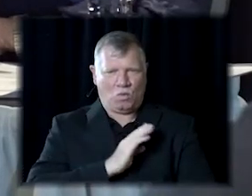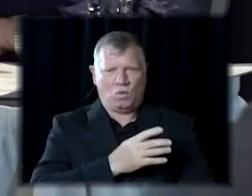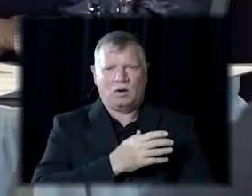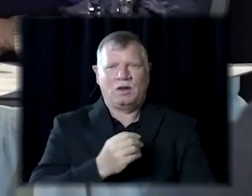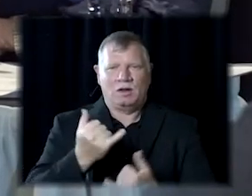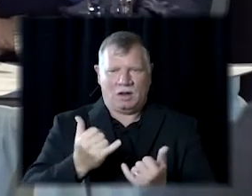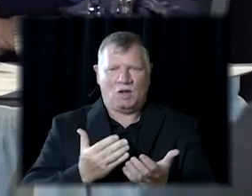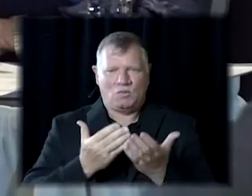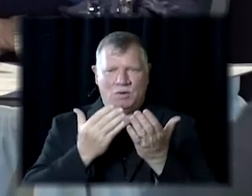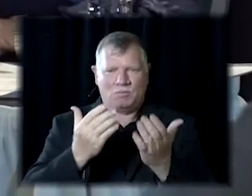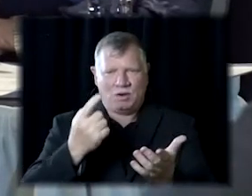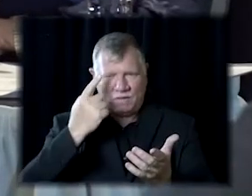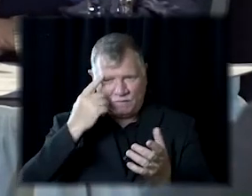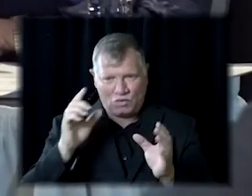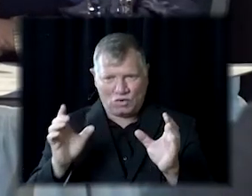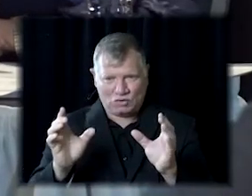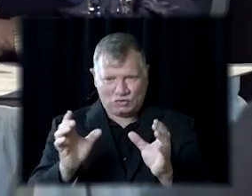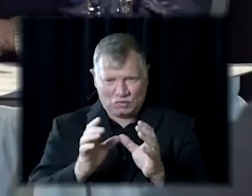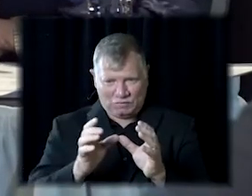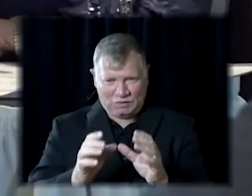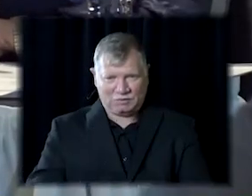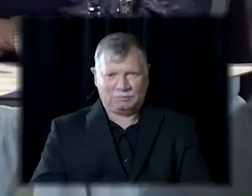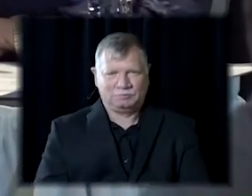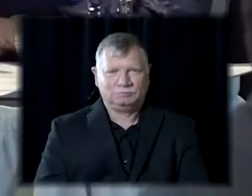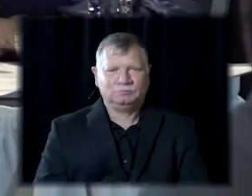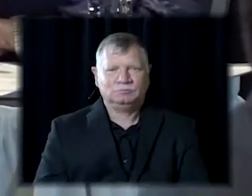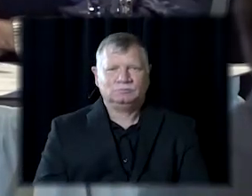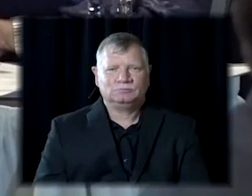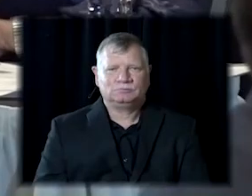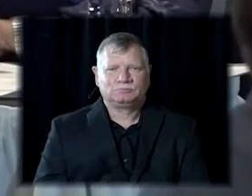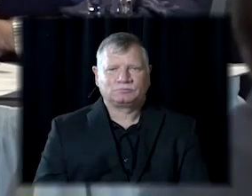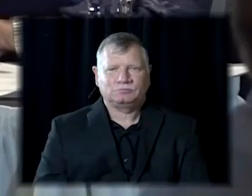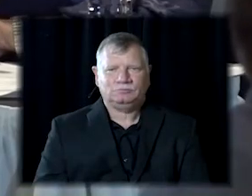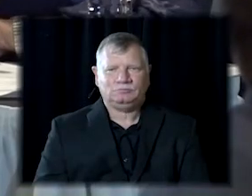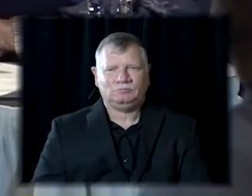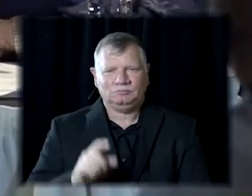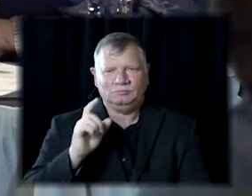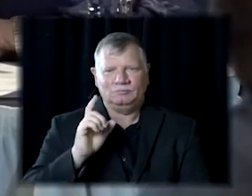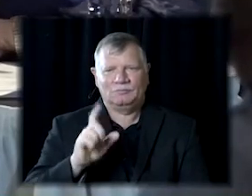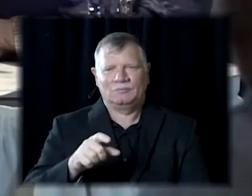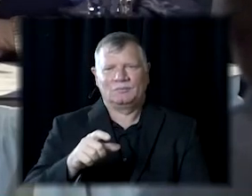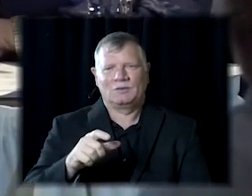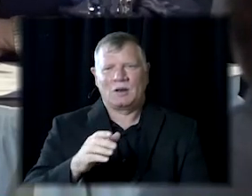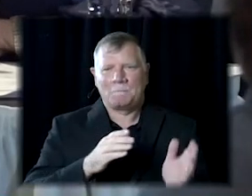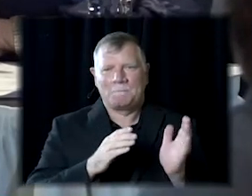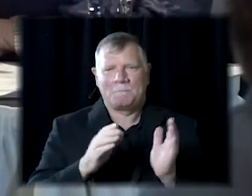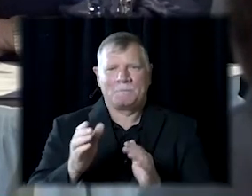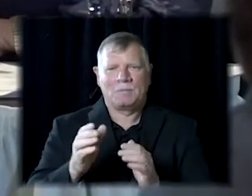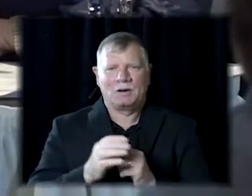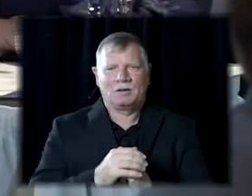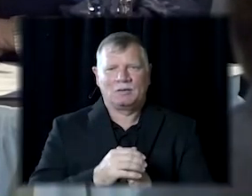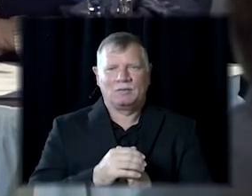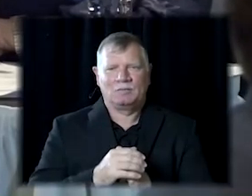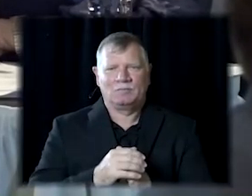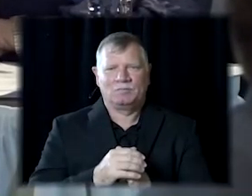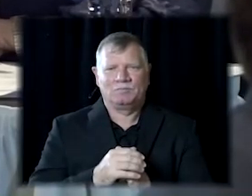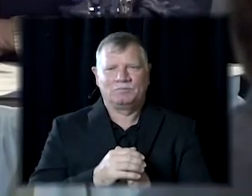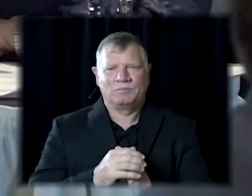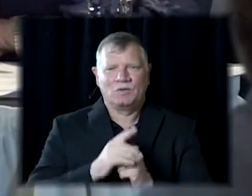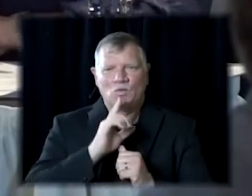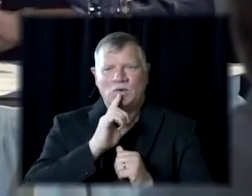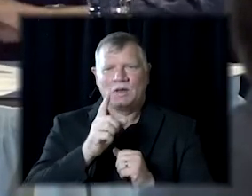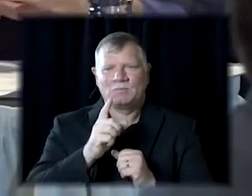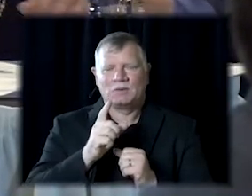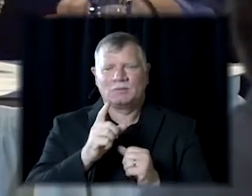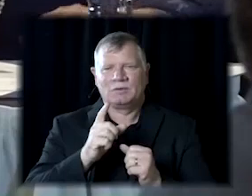which we now propose for certification. This round of updates to the fiscal plan is